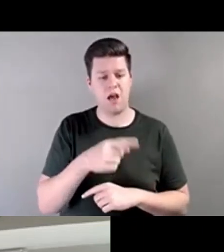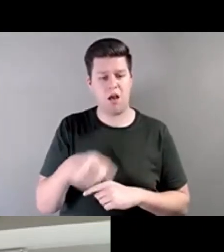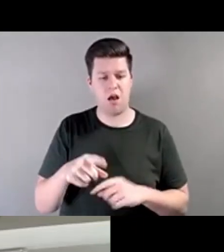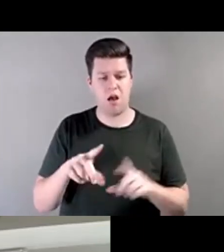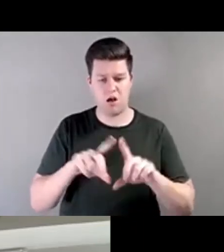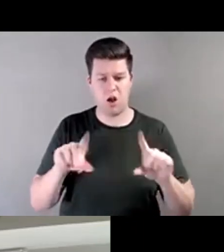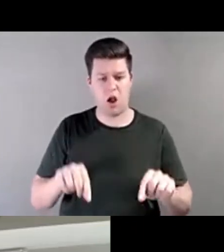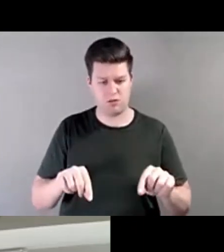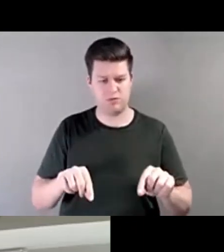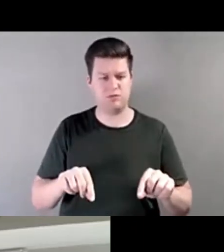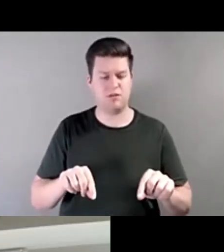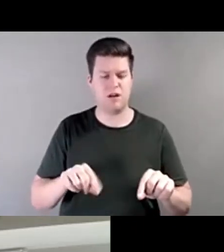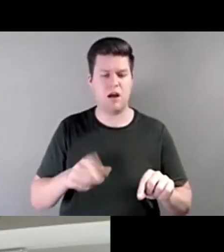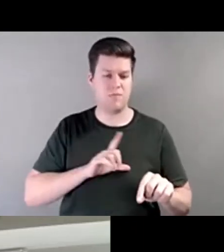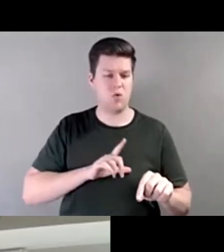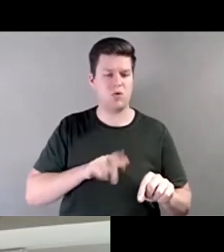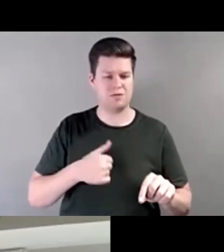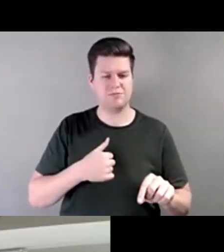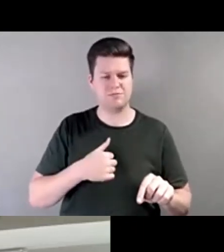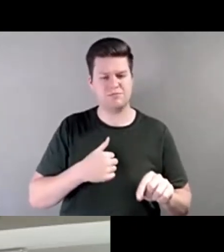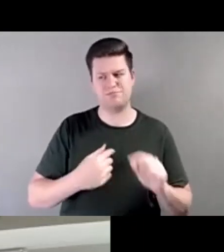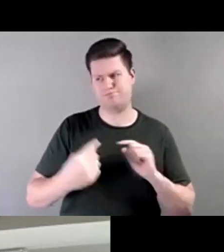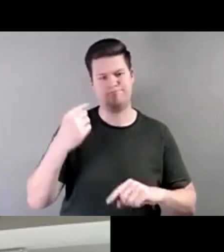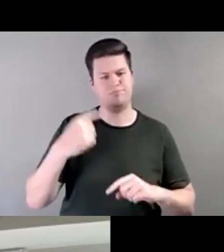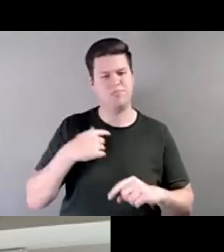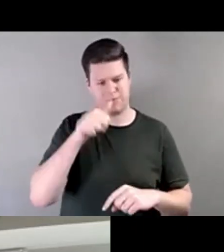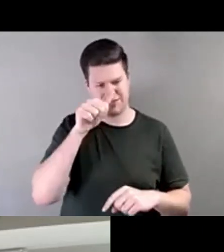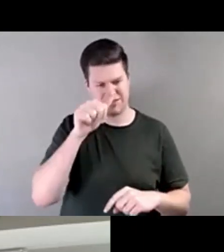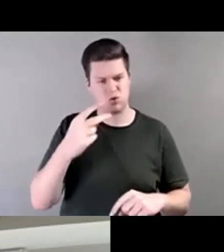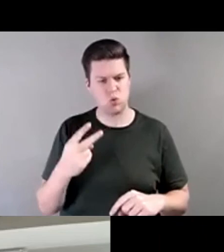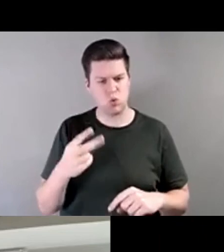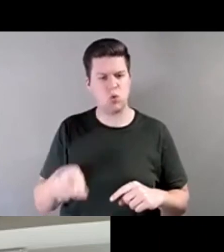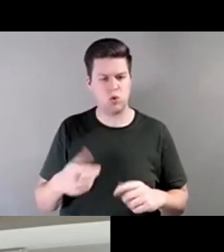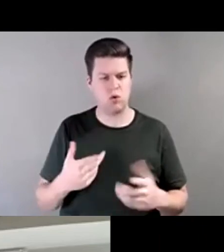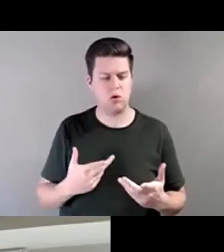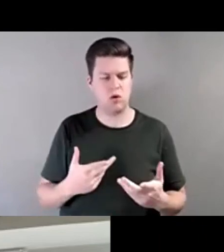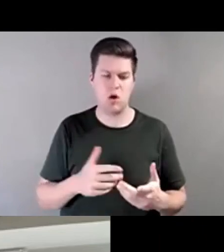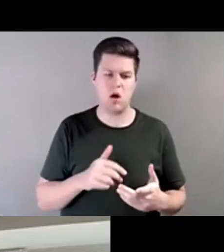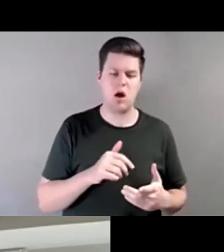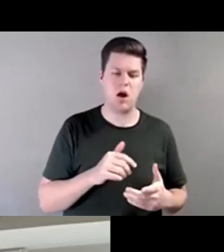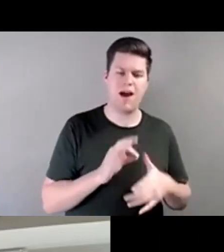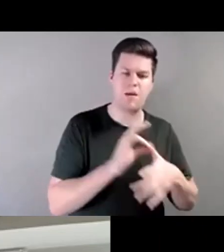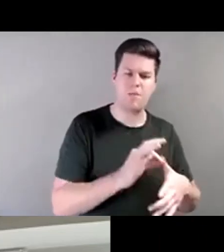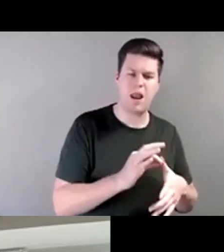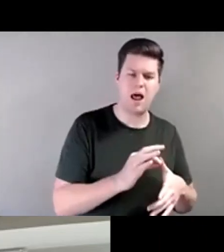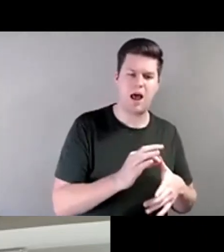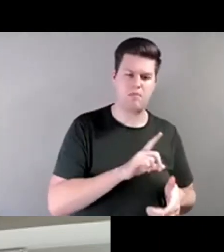62 years of age, not on the basis of disability.